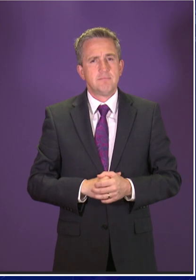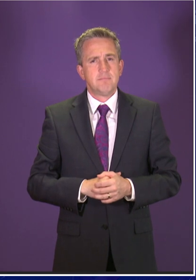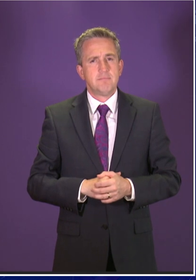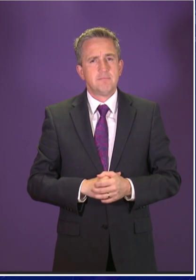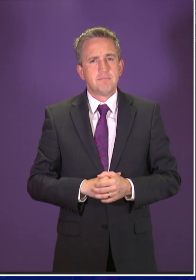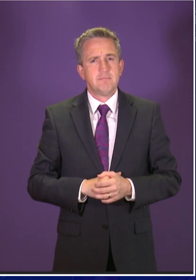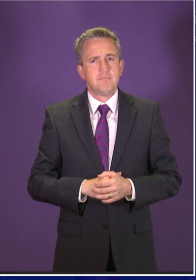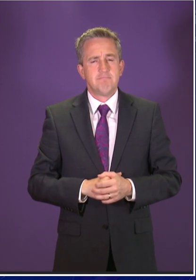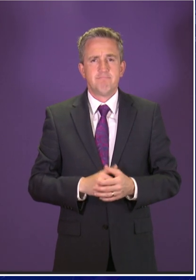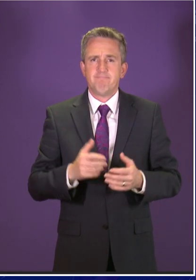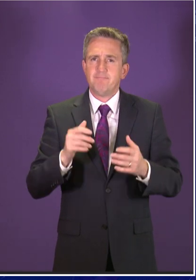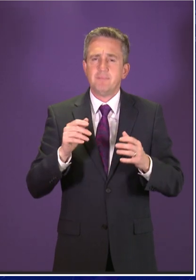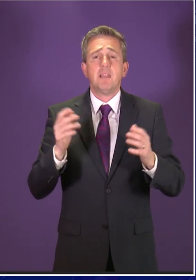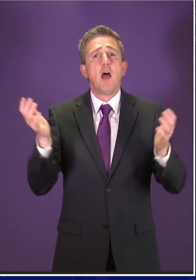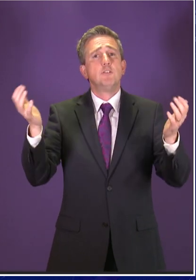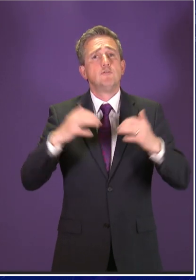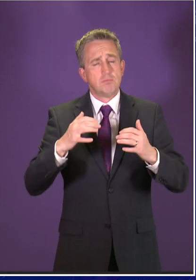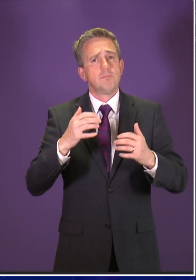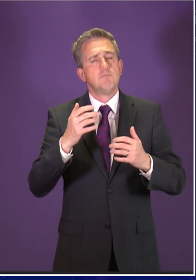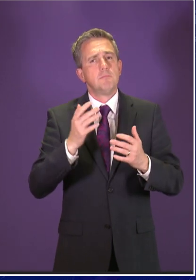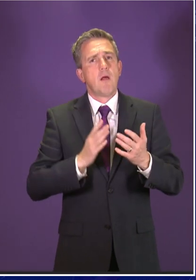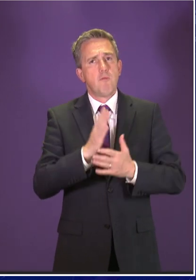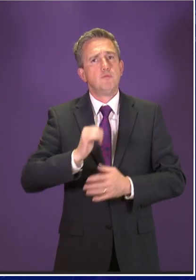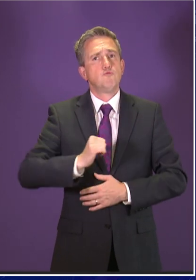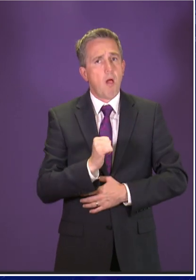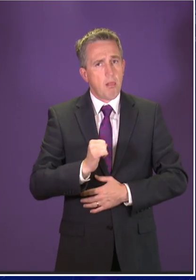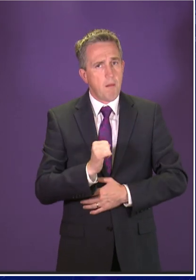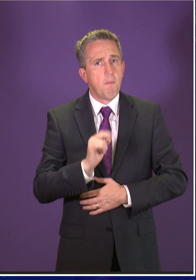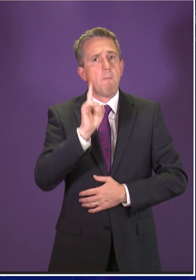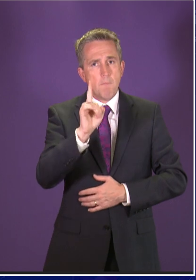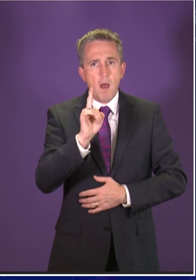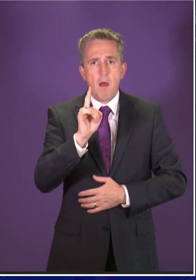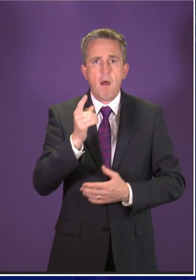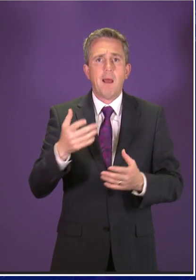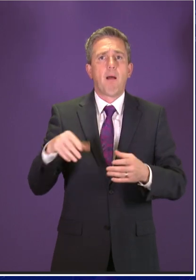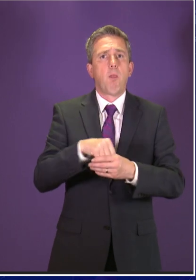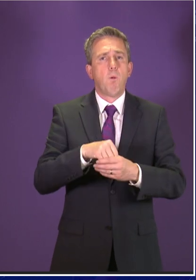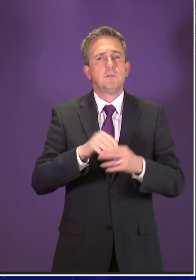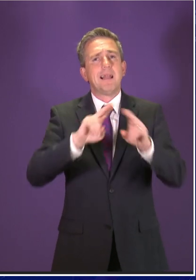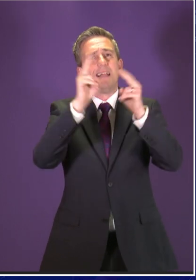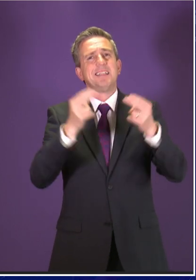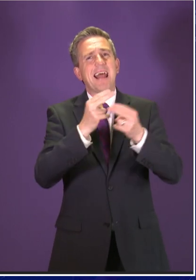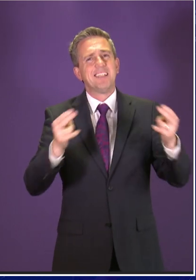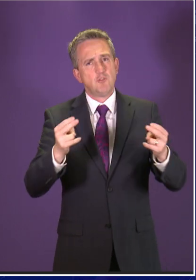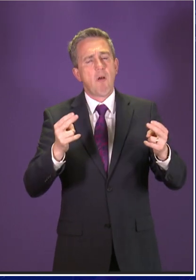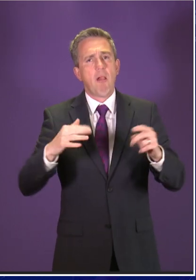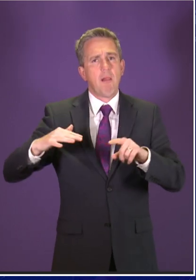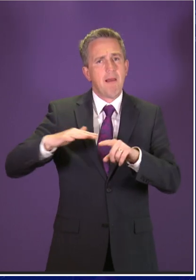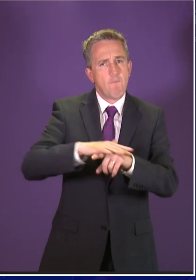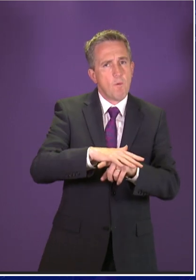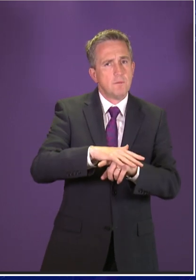is a Scottish initiative, it offers a genuinely international perspective, and I urge you to